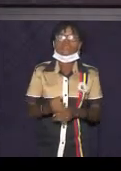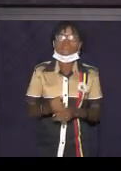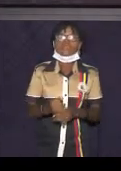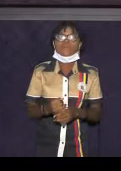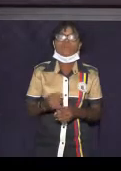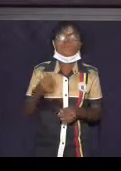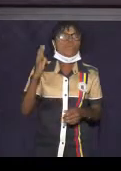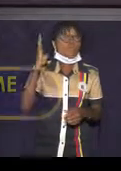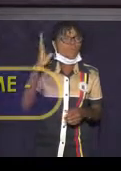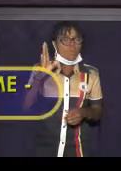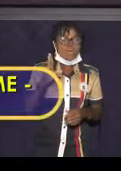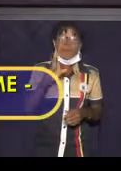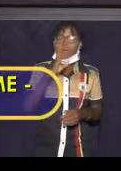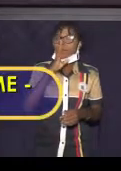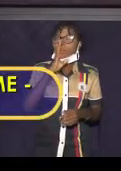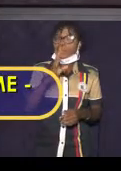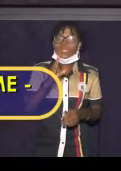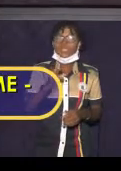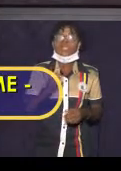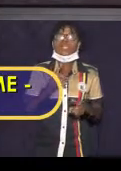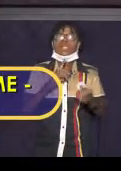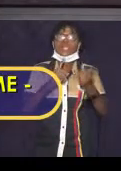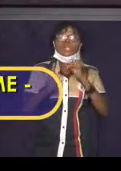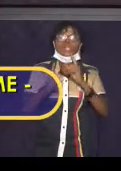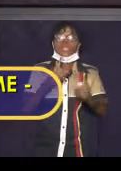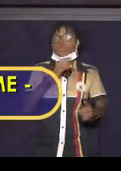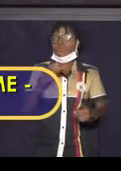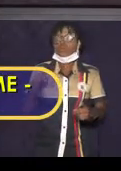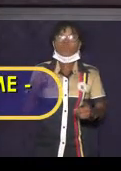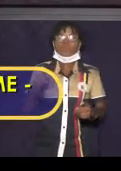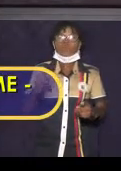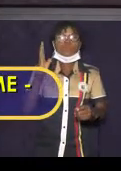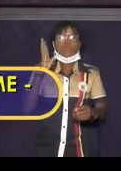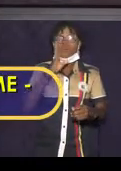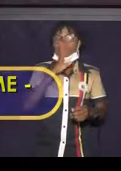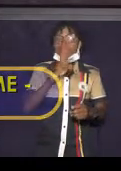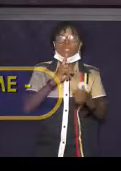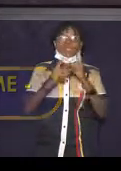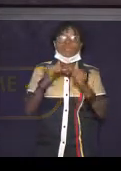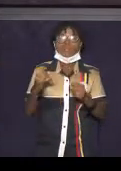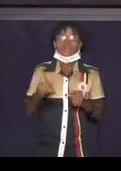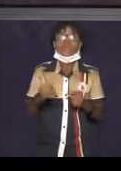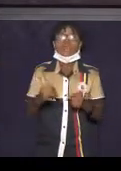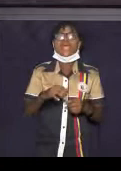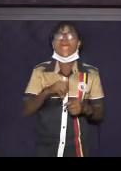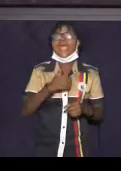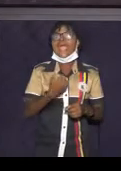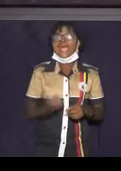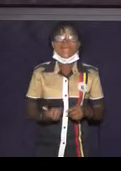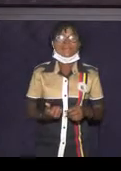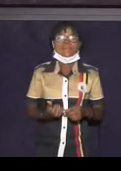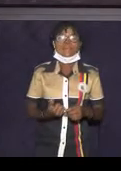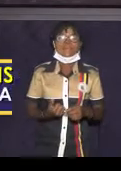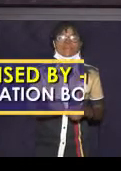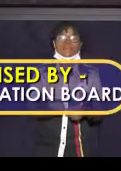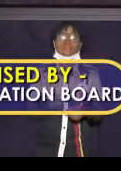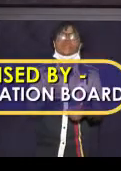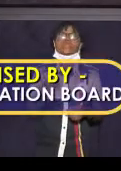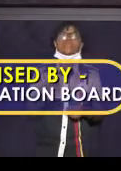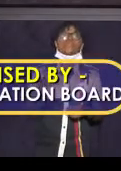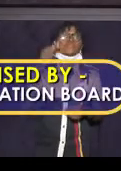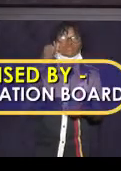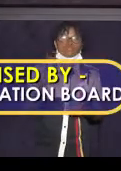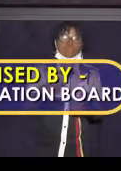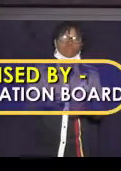Wow, will be talking. Will be talking. We said in the future continuous, you use the